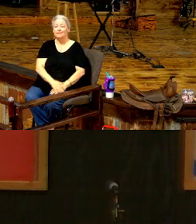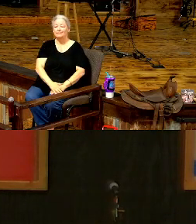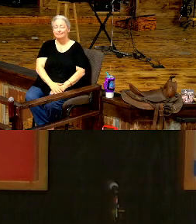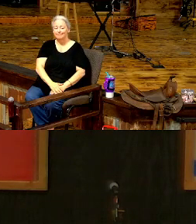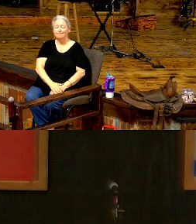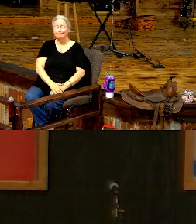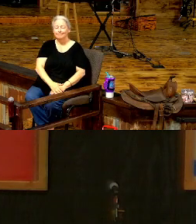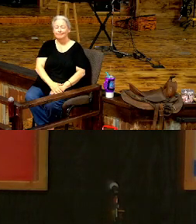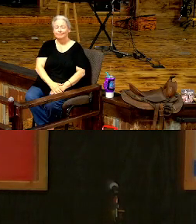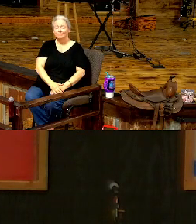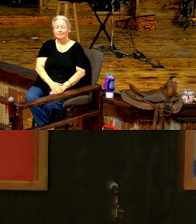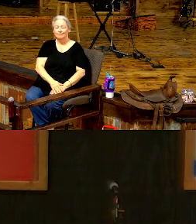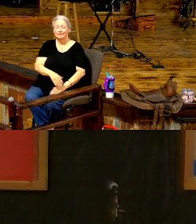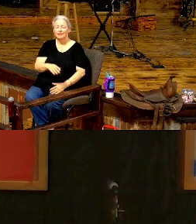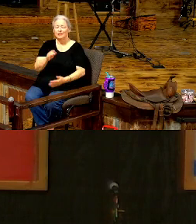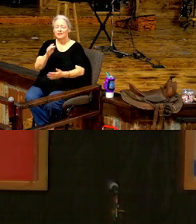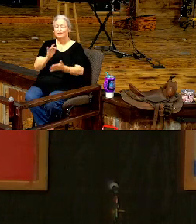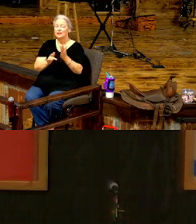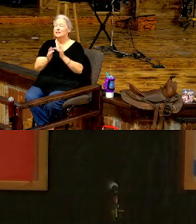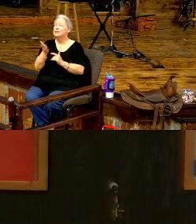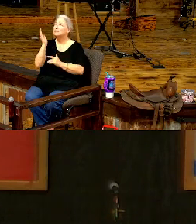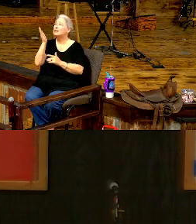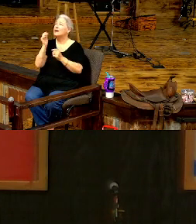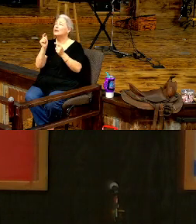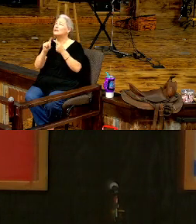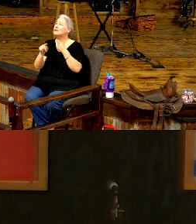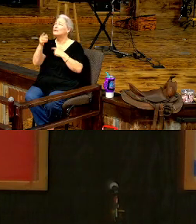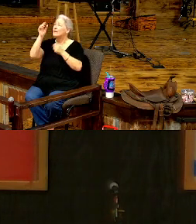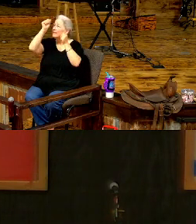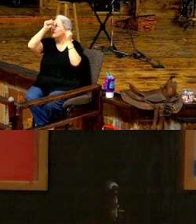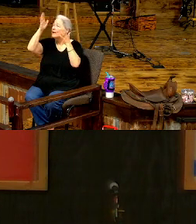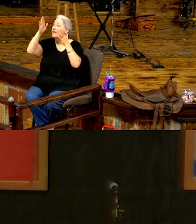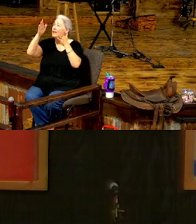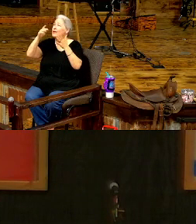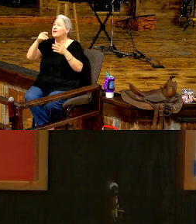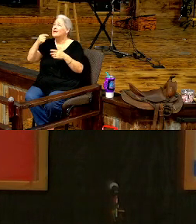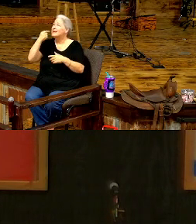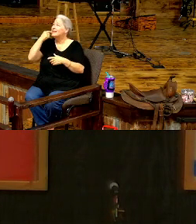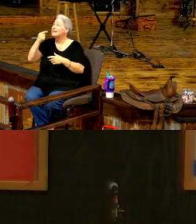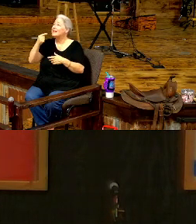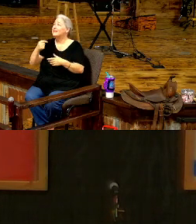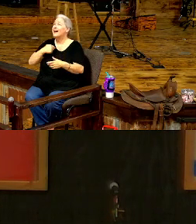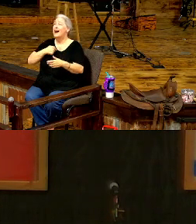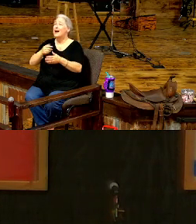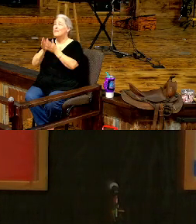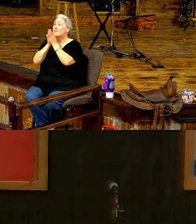he's speaking to the Father, and he says, I pray for them. I'm not praying for the world.